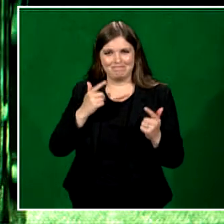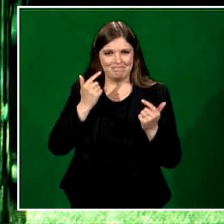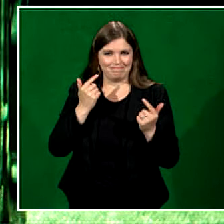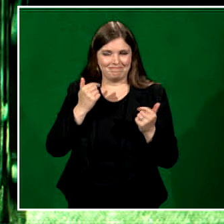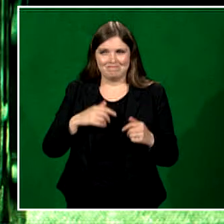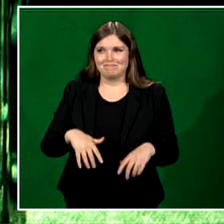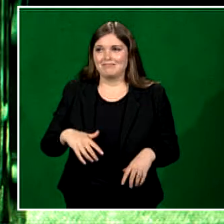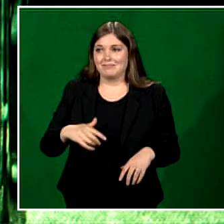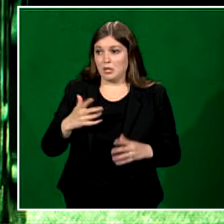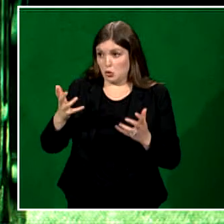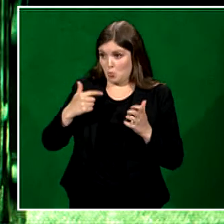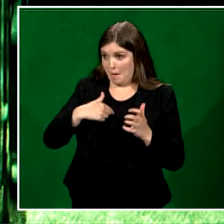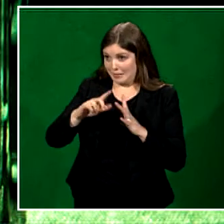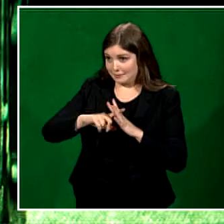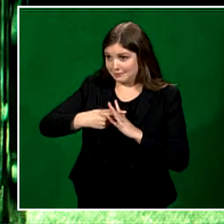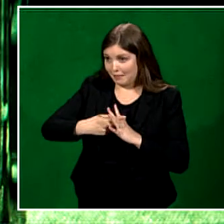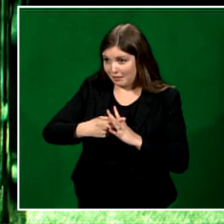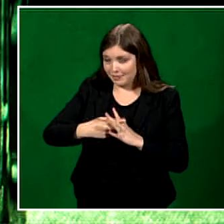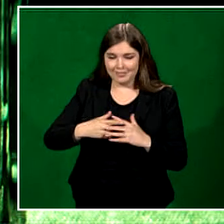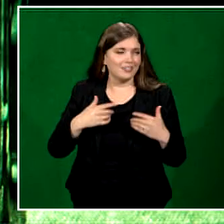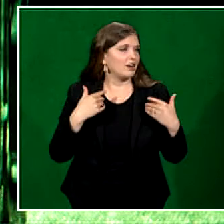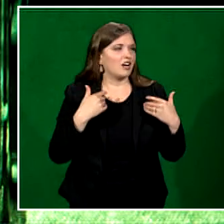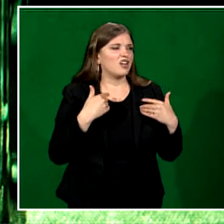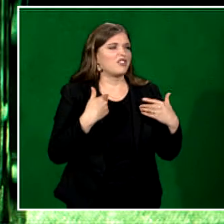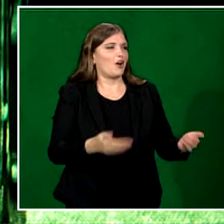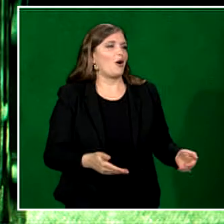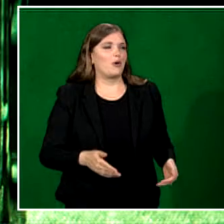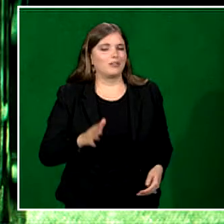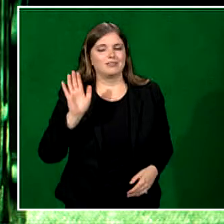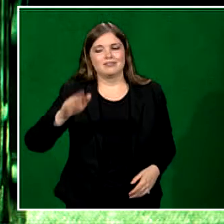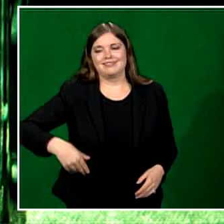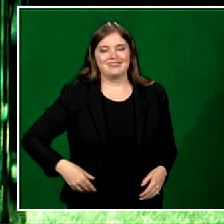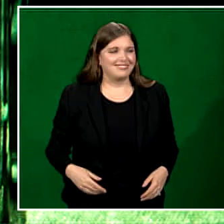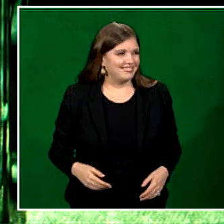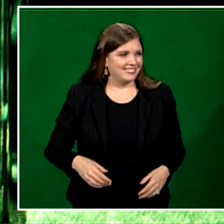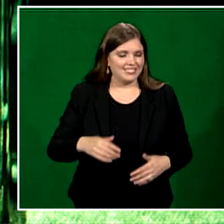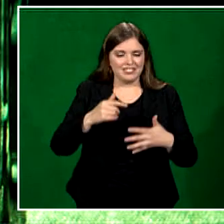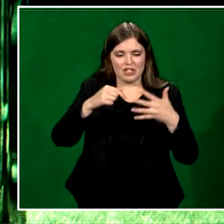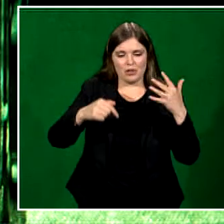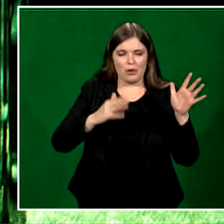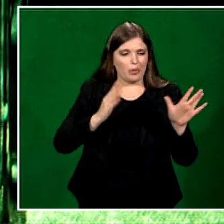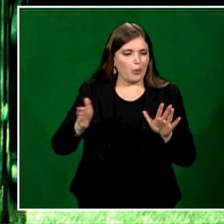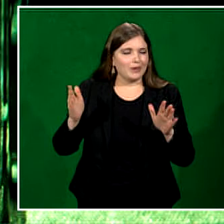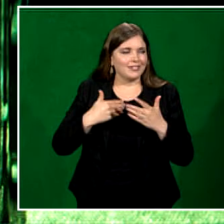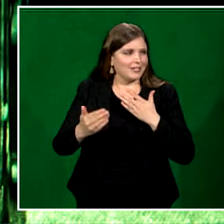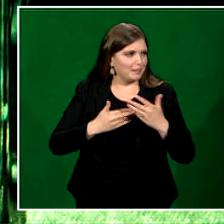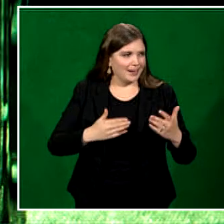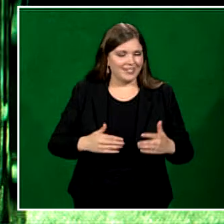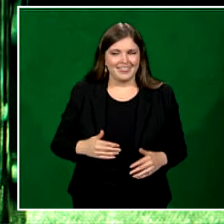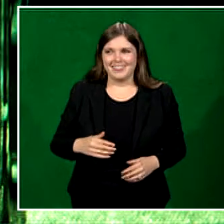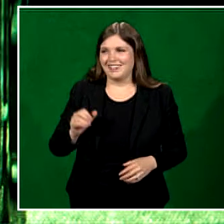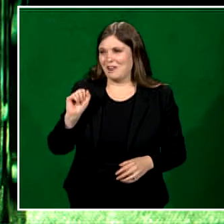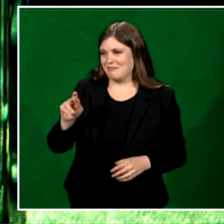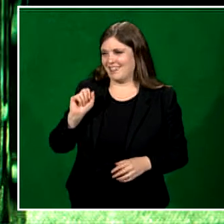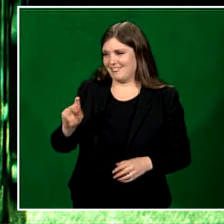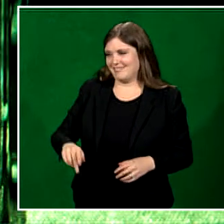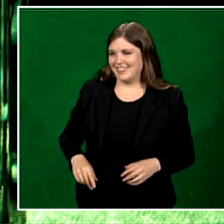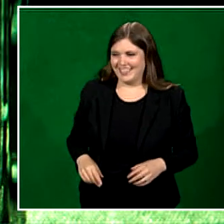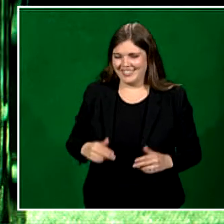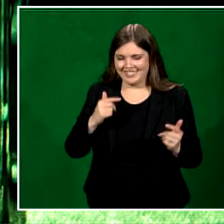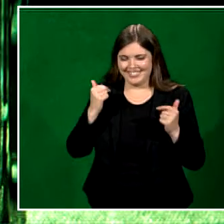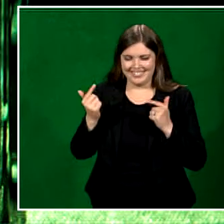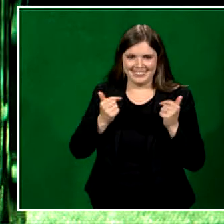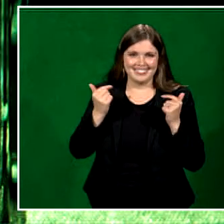Do you want me to go first? Let's go, yeah. We'll go out of order at this point. Sure, This sounds is good. new normal, everyone.